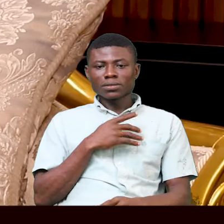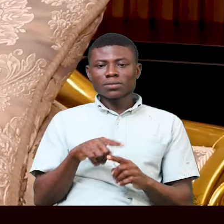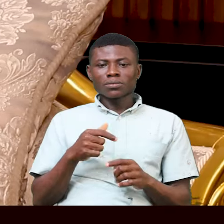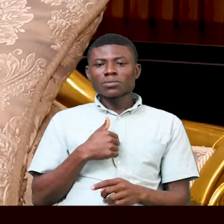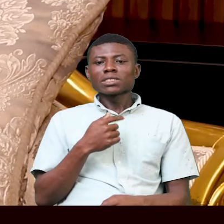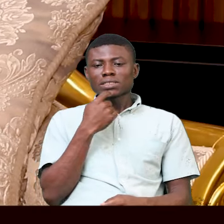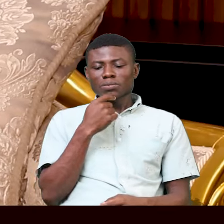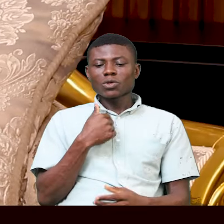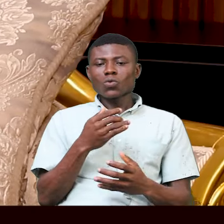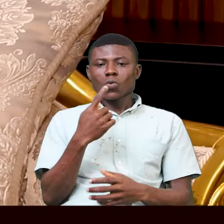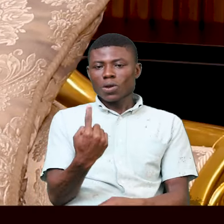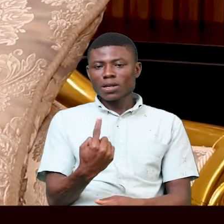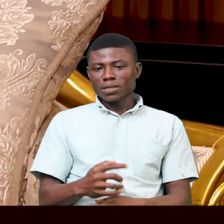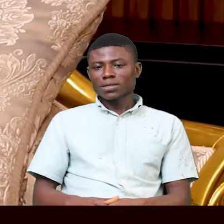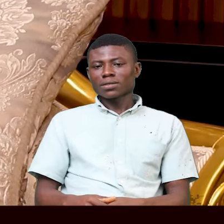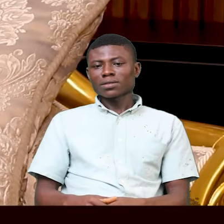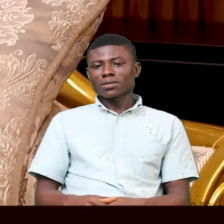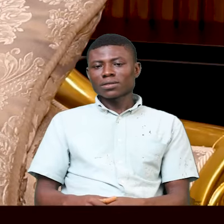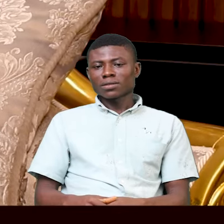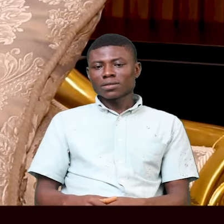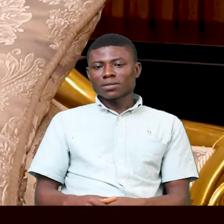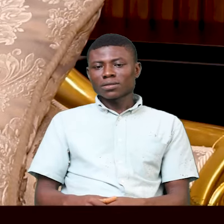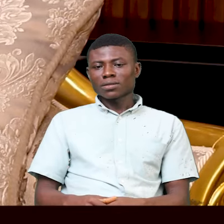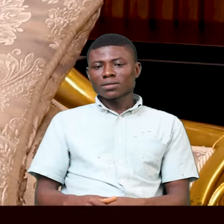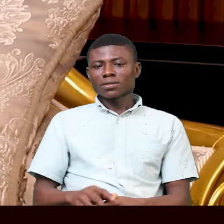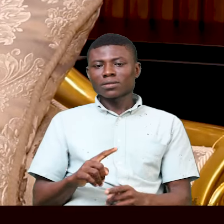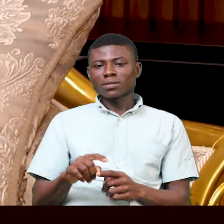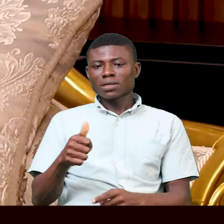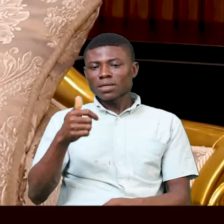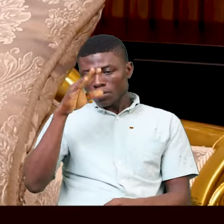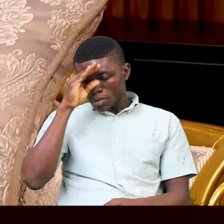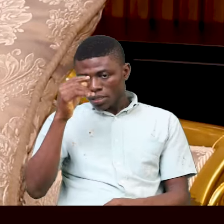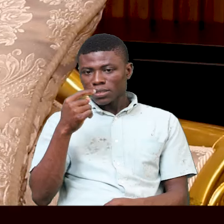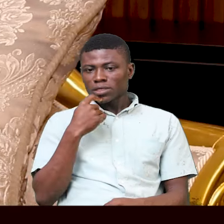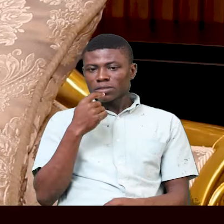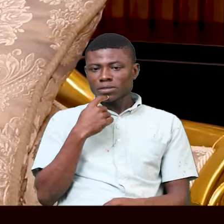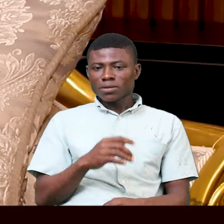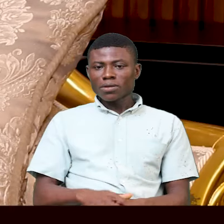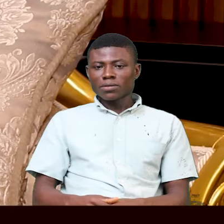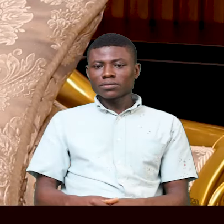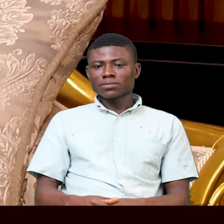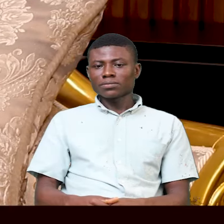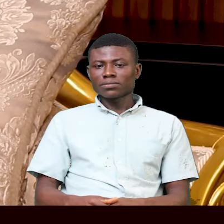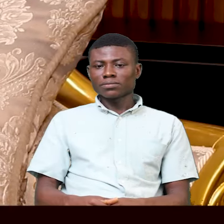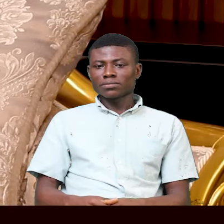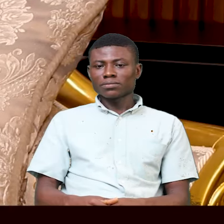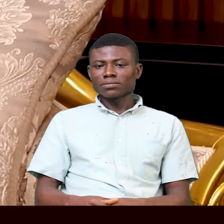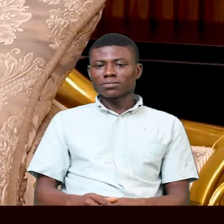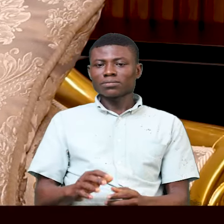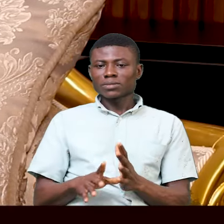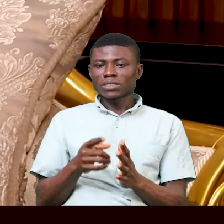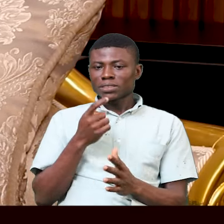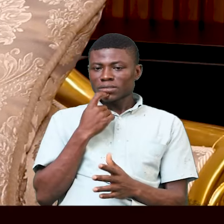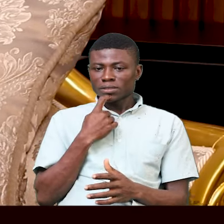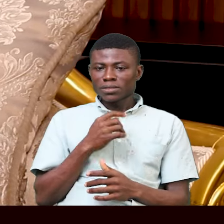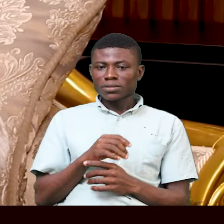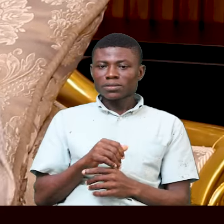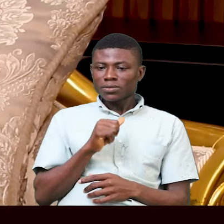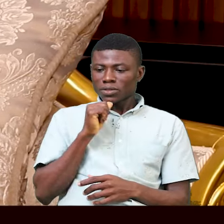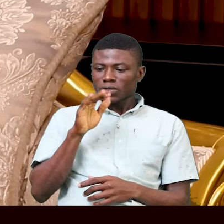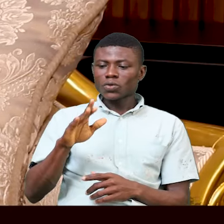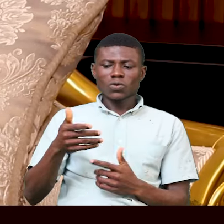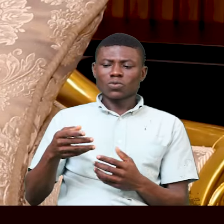would love to have one. And one guy, because I say, Ebi, wait dear, it is